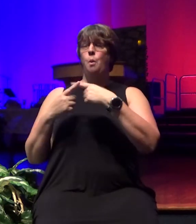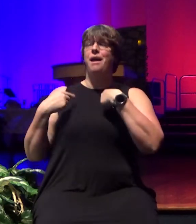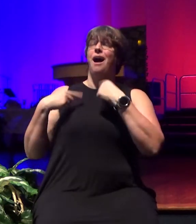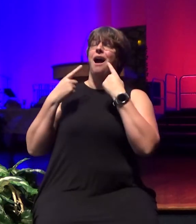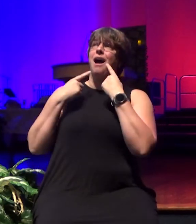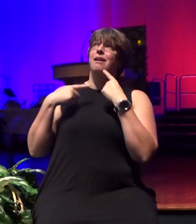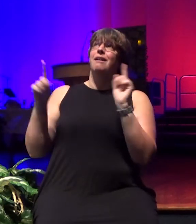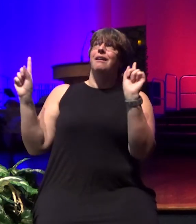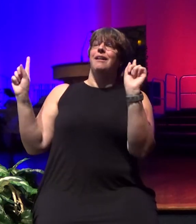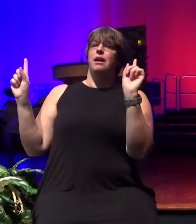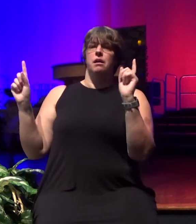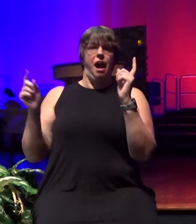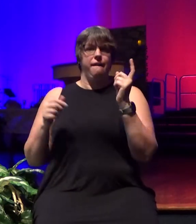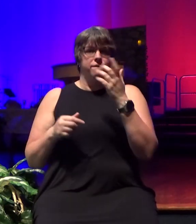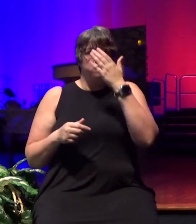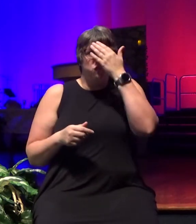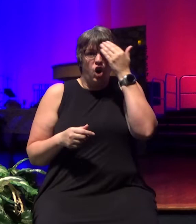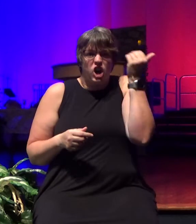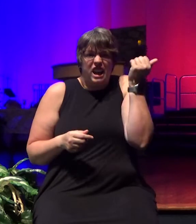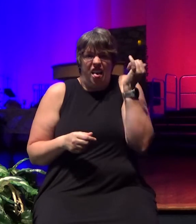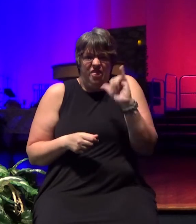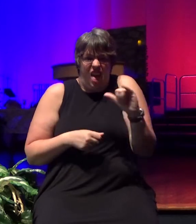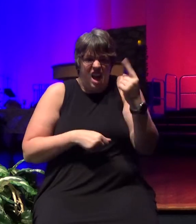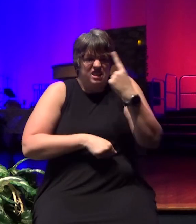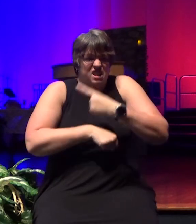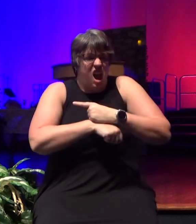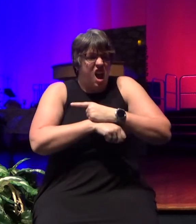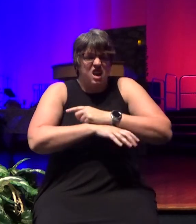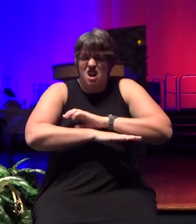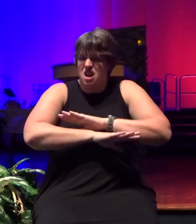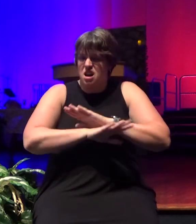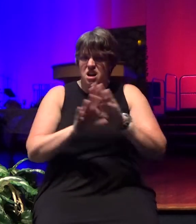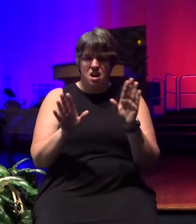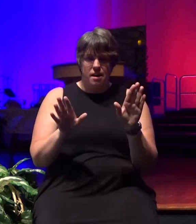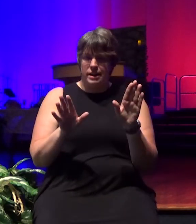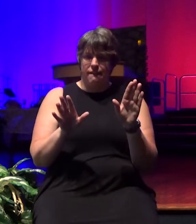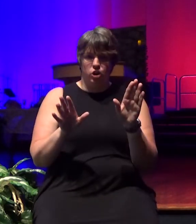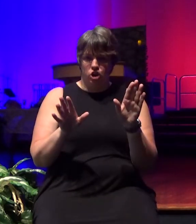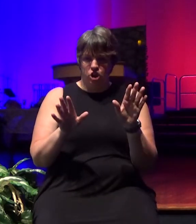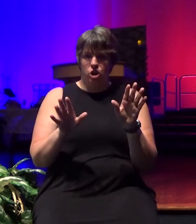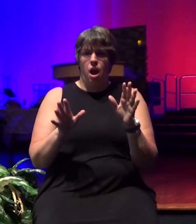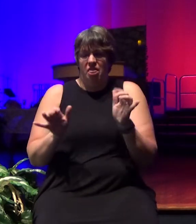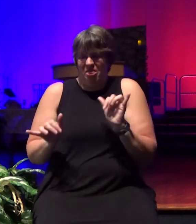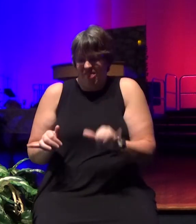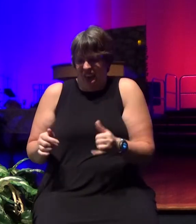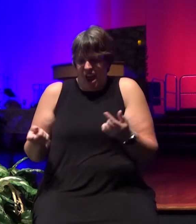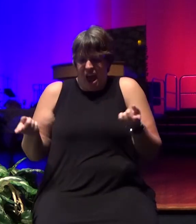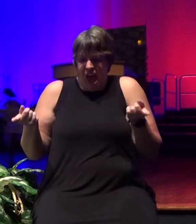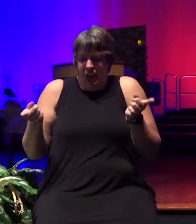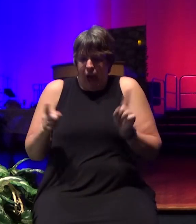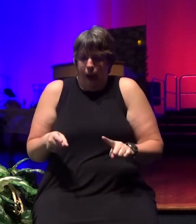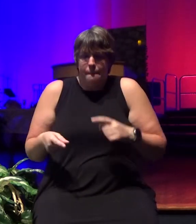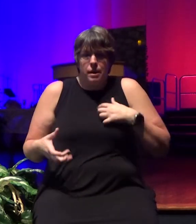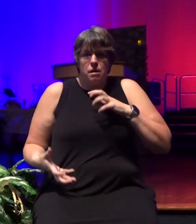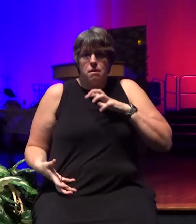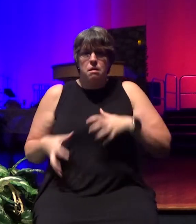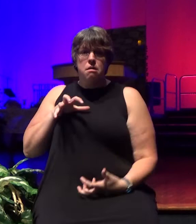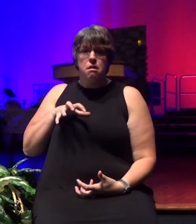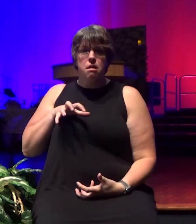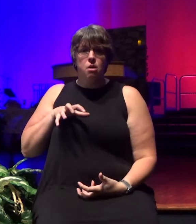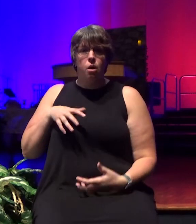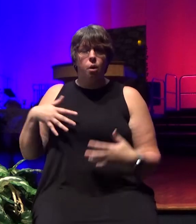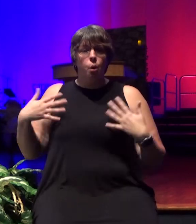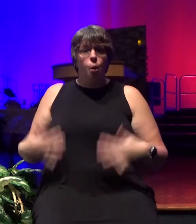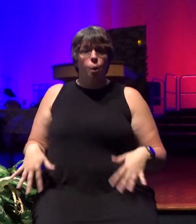inducted into the power of the heart, when that happened, I was transformed. I looked back at the original experience and all the pain